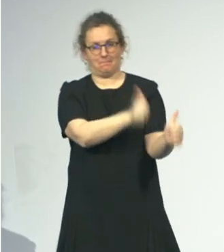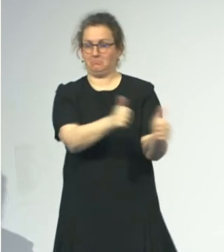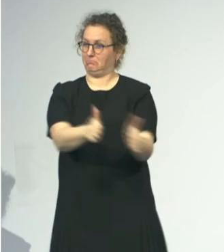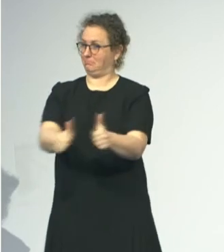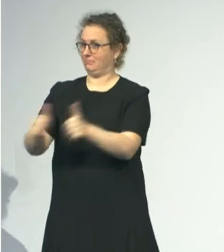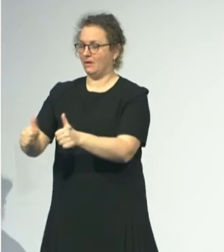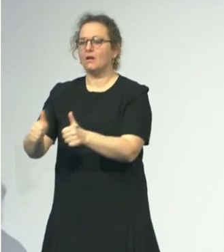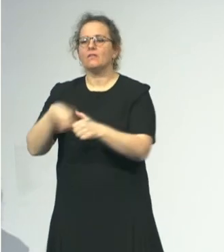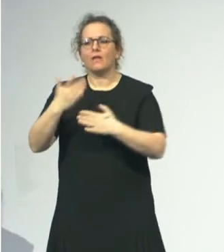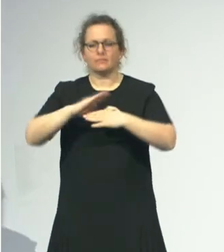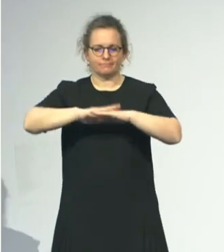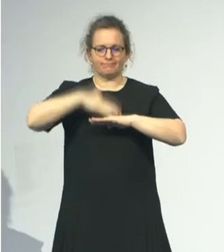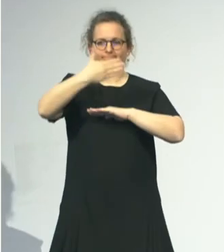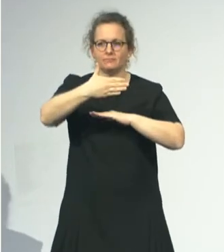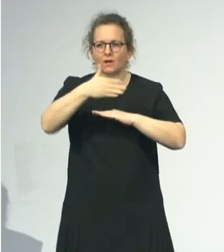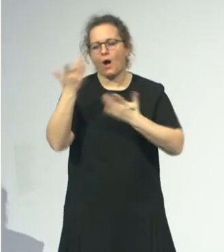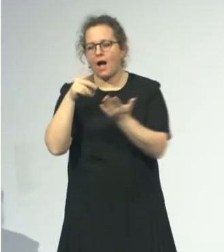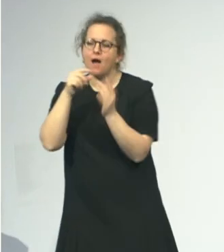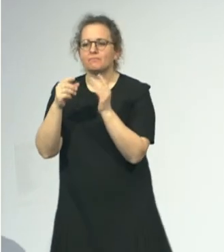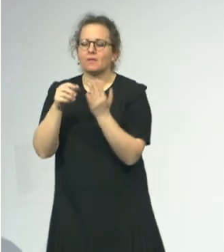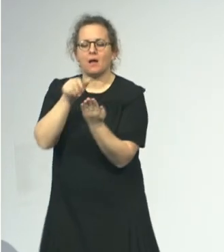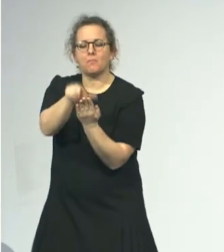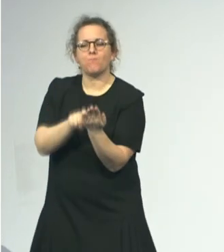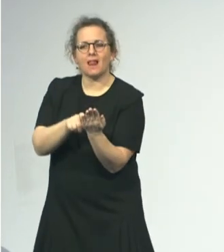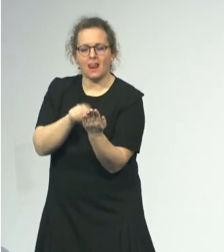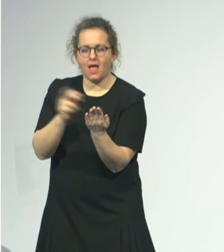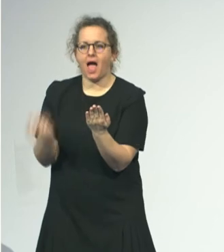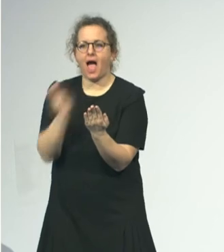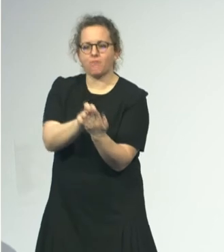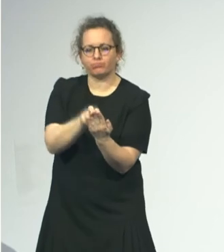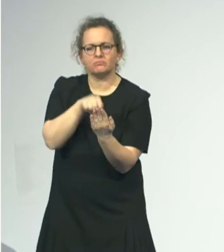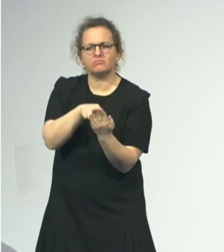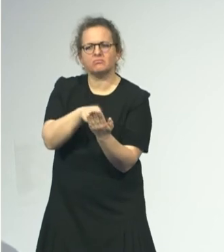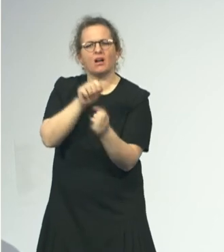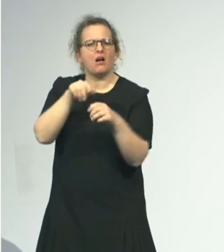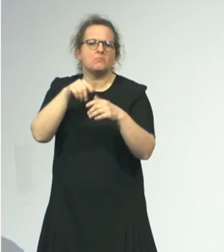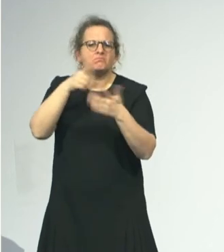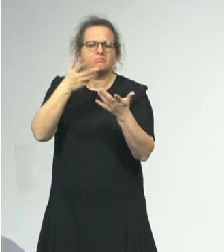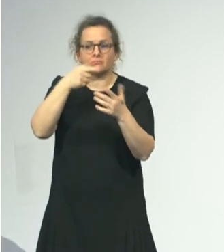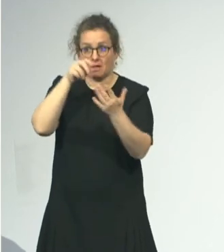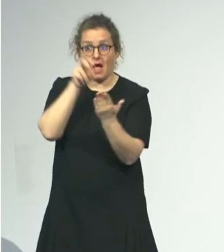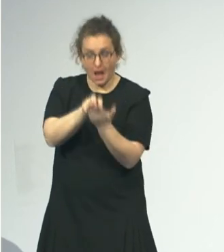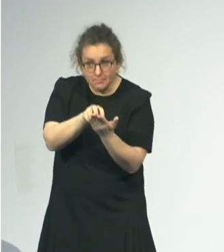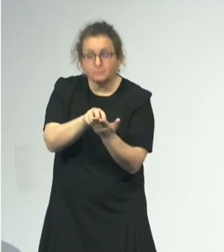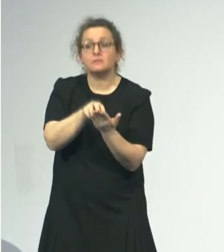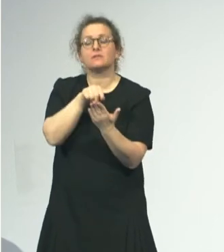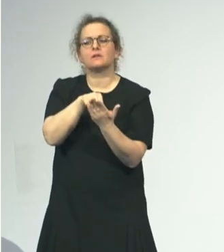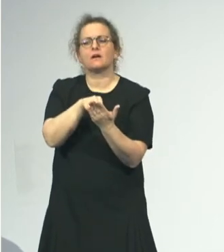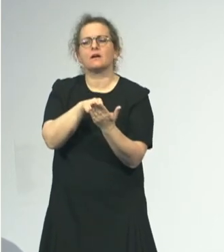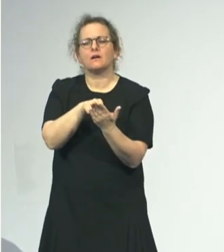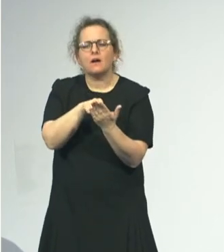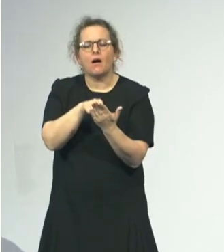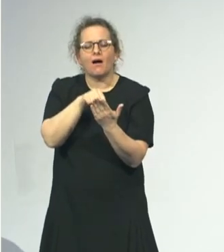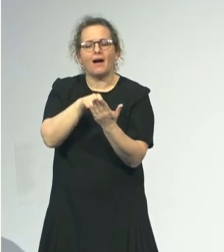app, where people who are producing accessible culture in Brazil can